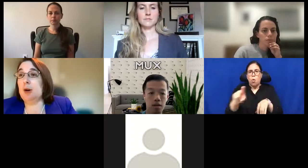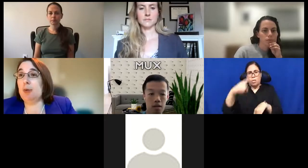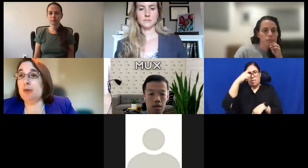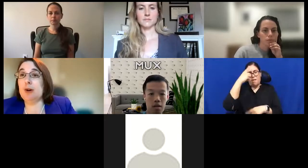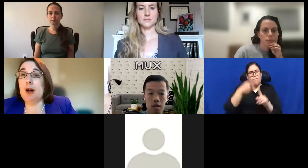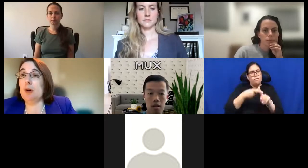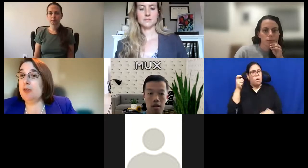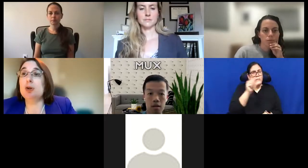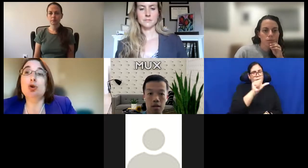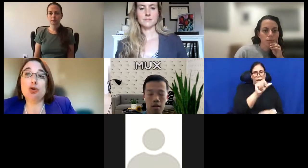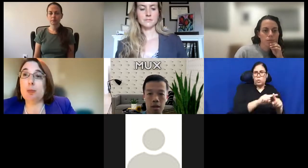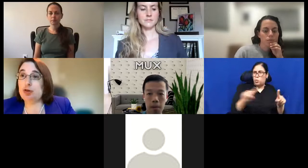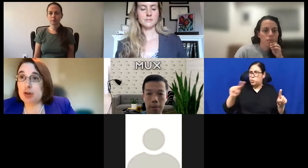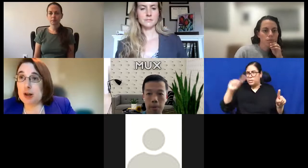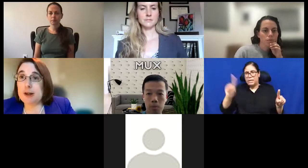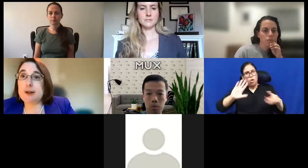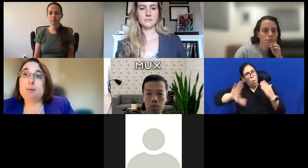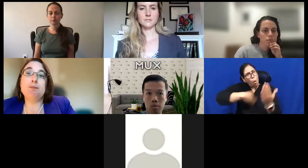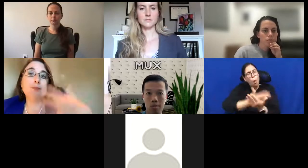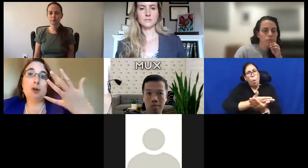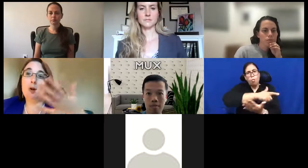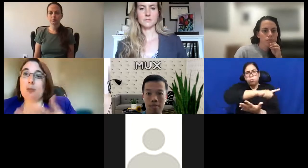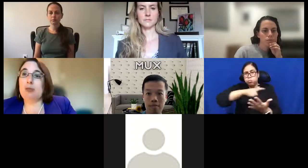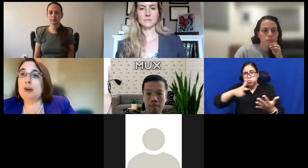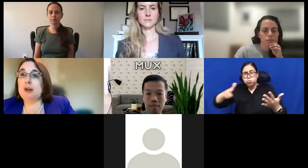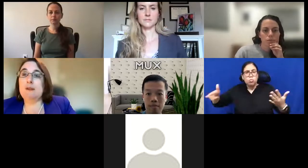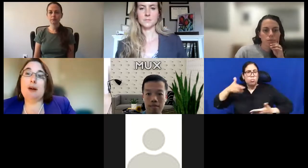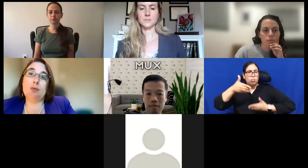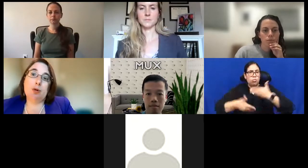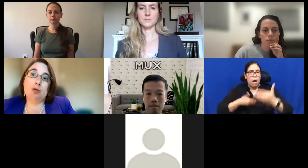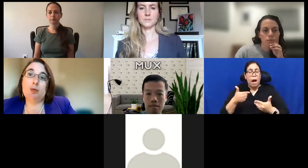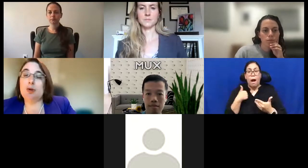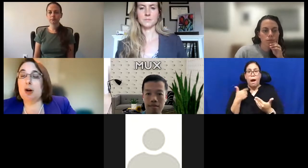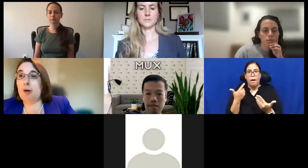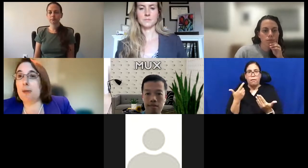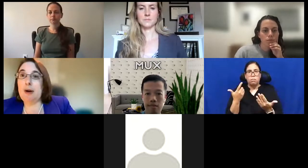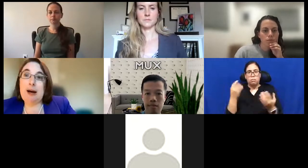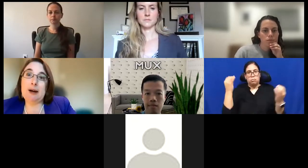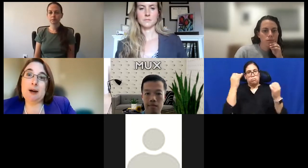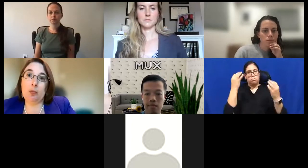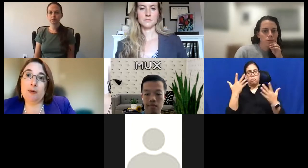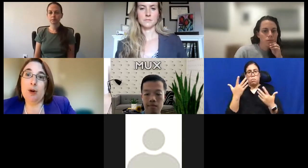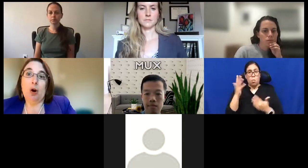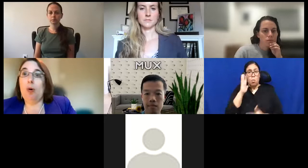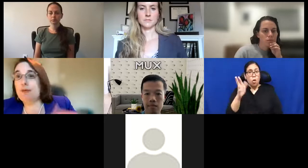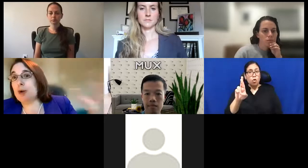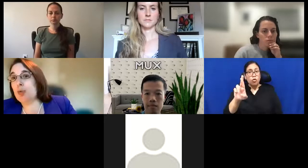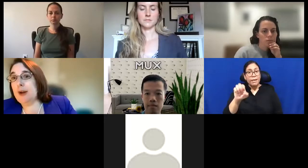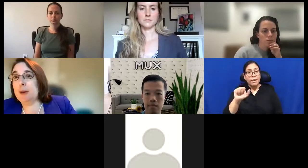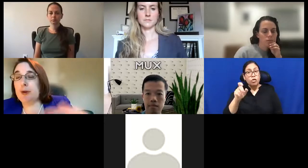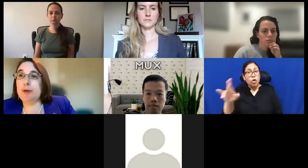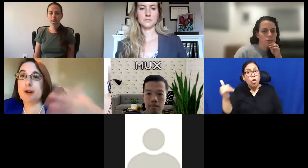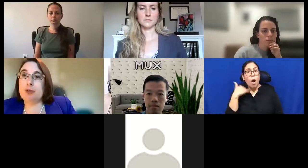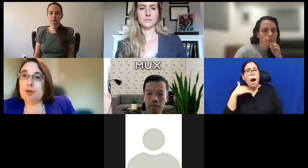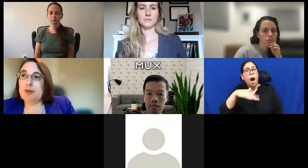what I would have done. I wasted so much time, thinking that a realtor will call me back with, I found a